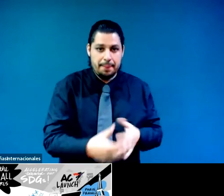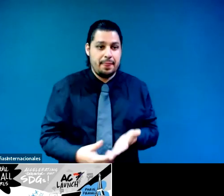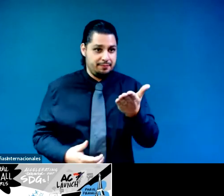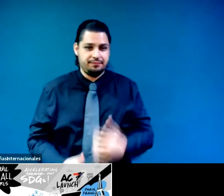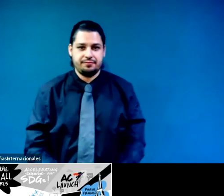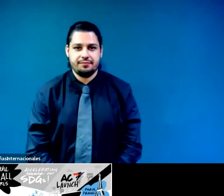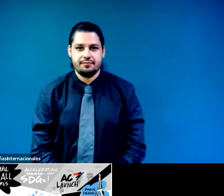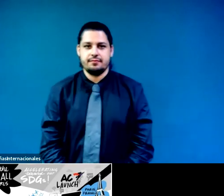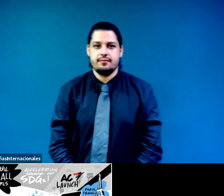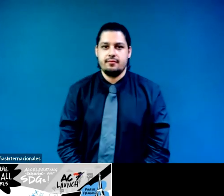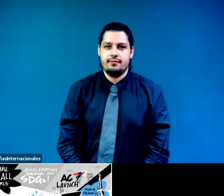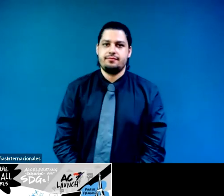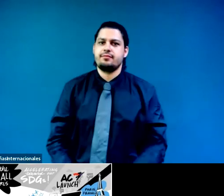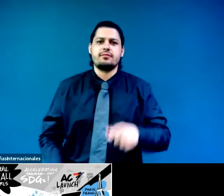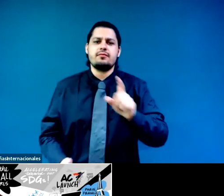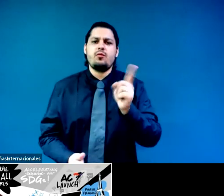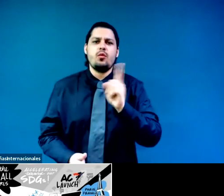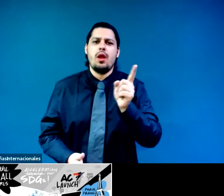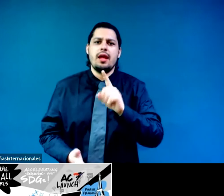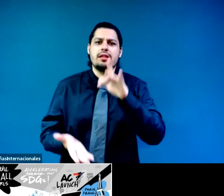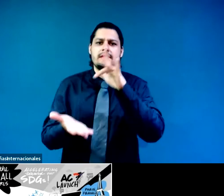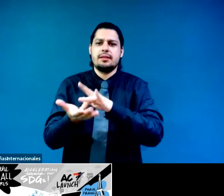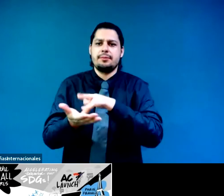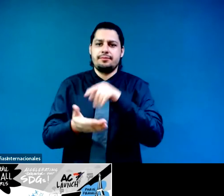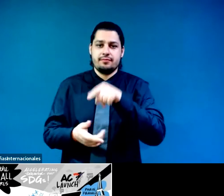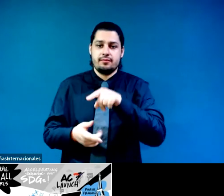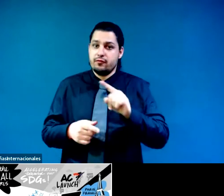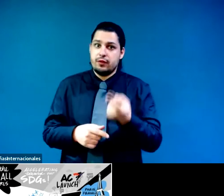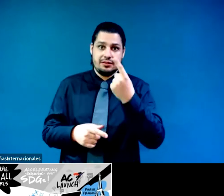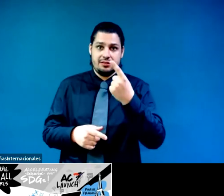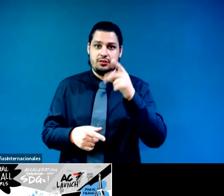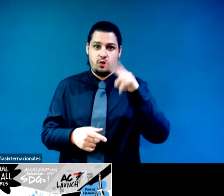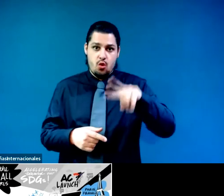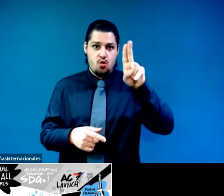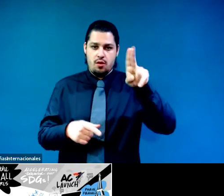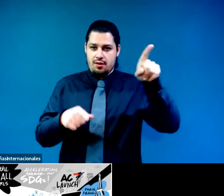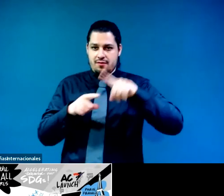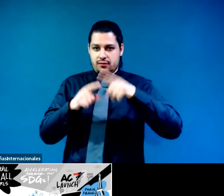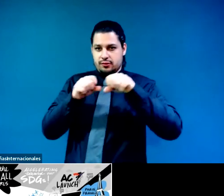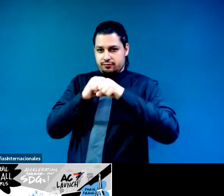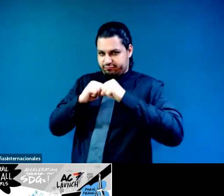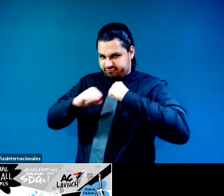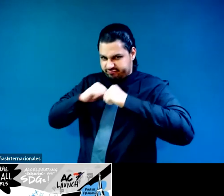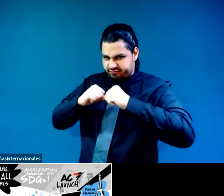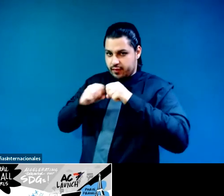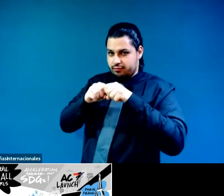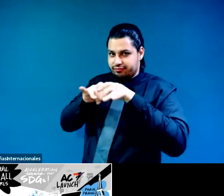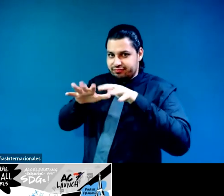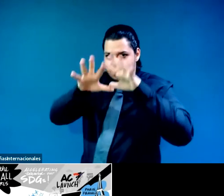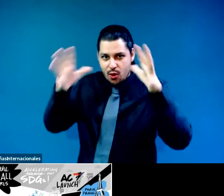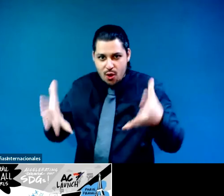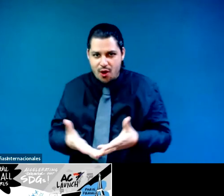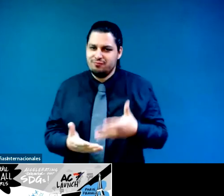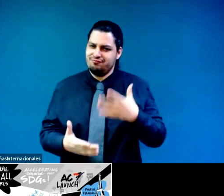Nations, and PayPal. These panels will be moderated by a dear colleague of mine, Ms.